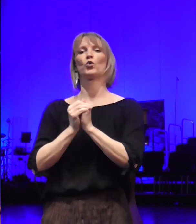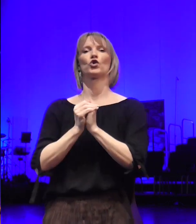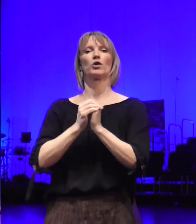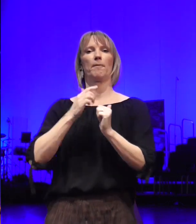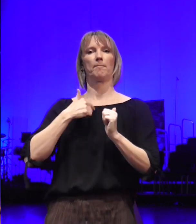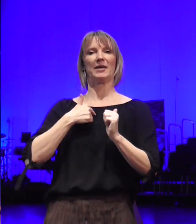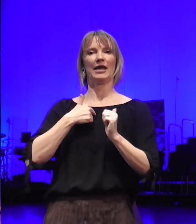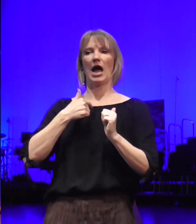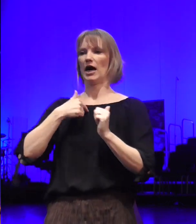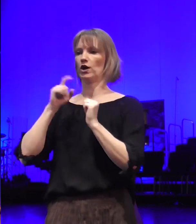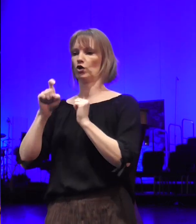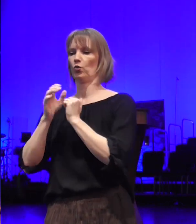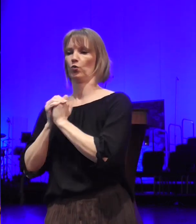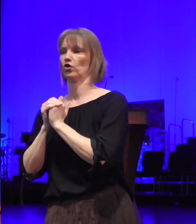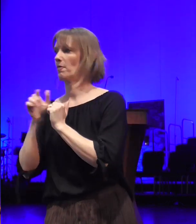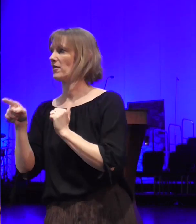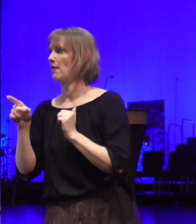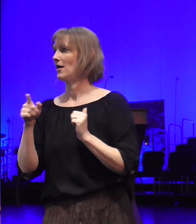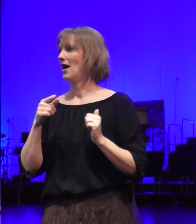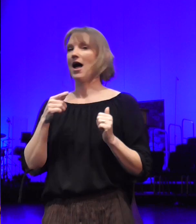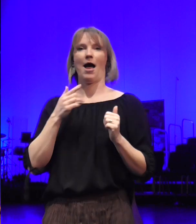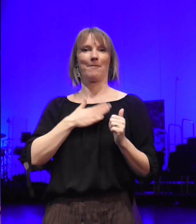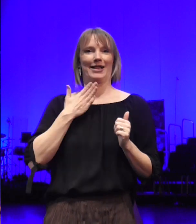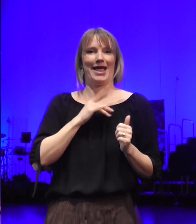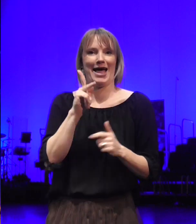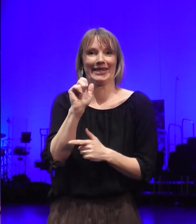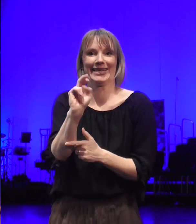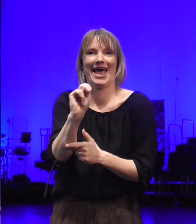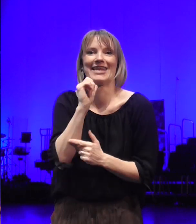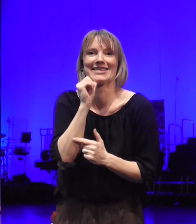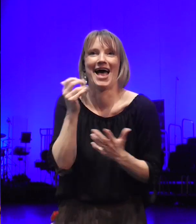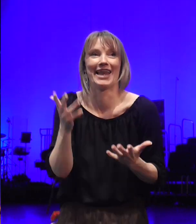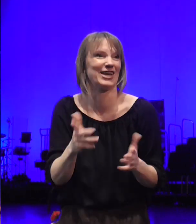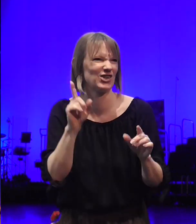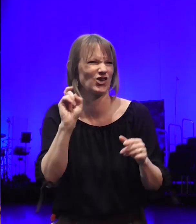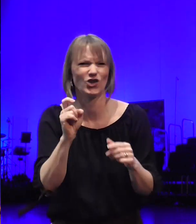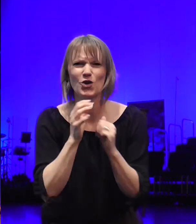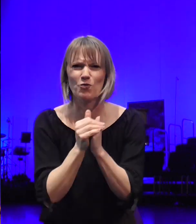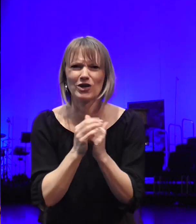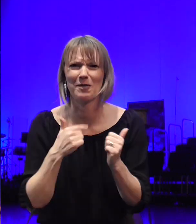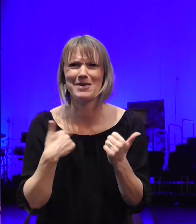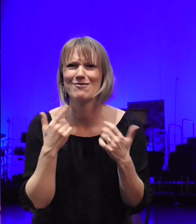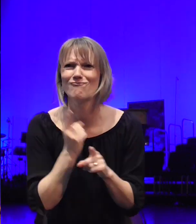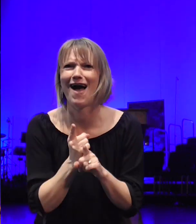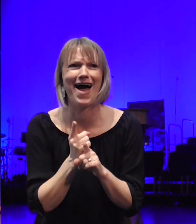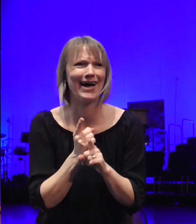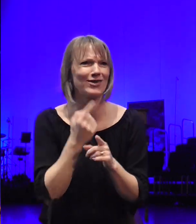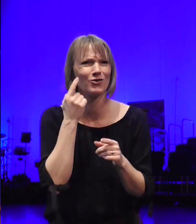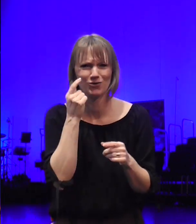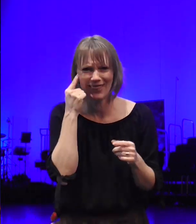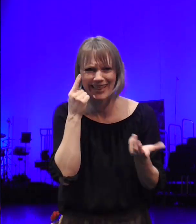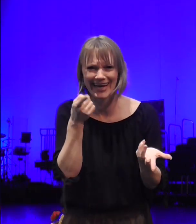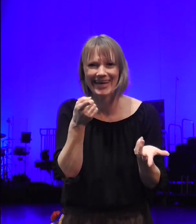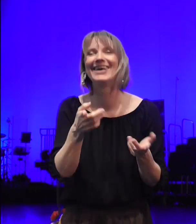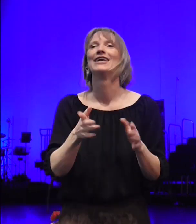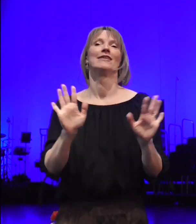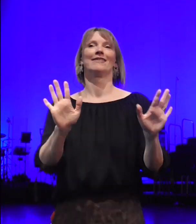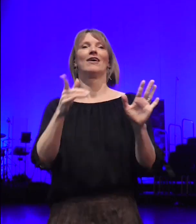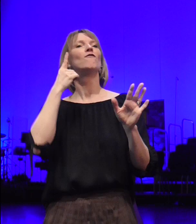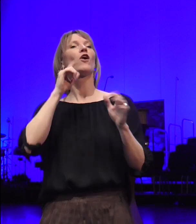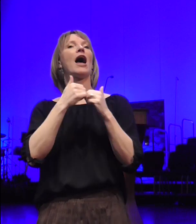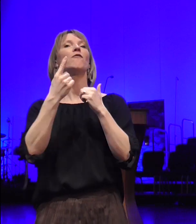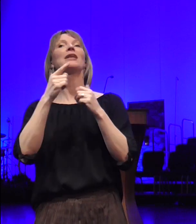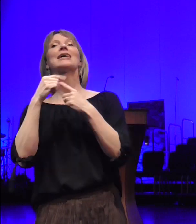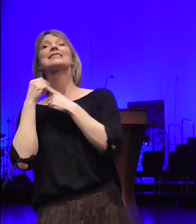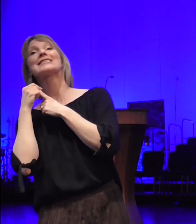me. I'm so glad Ken's not here because he should worship me, don't you think? I mean, so this is for